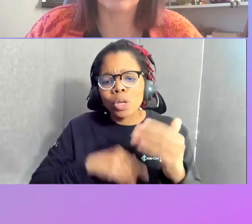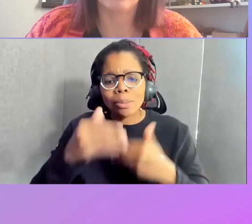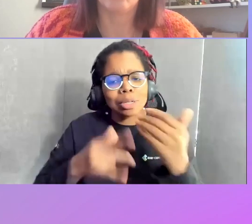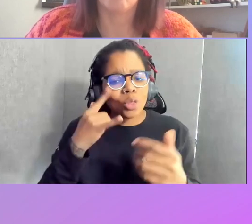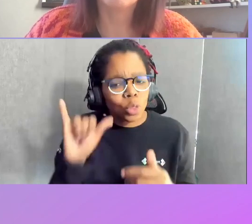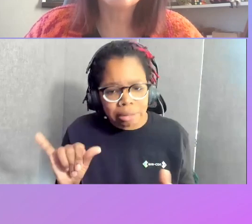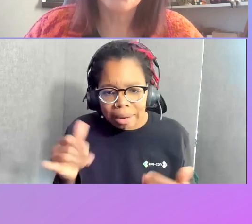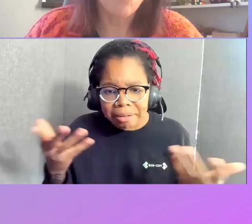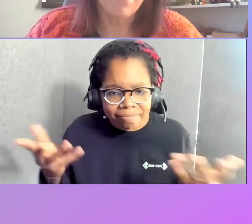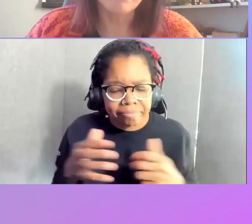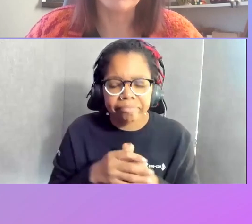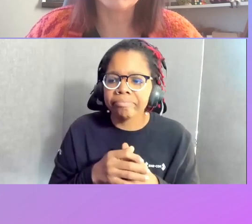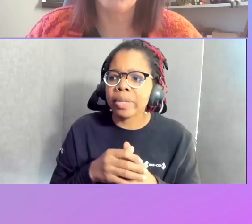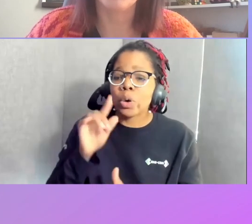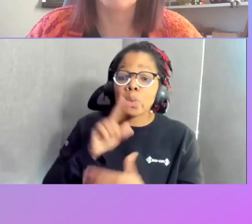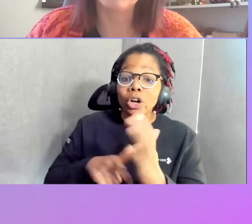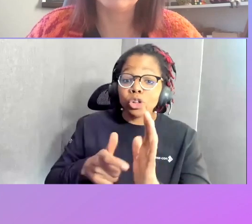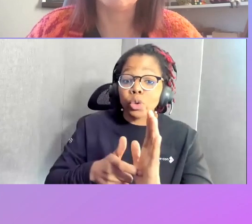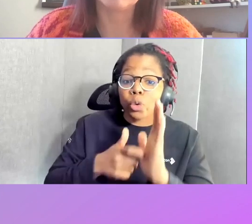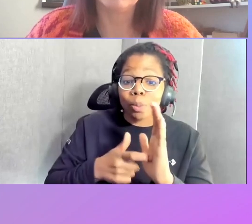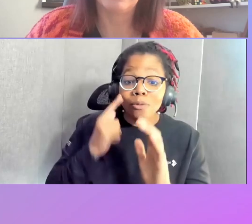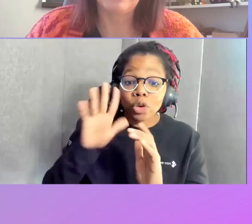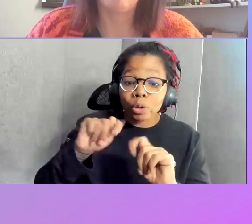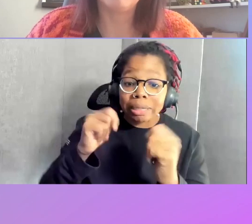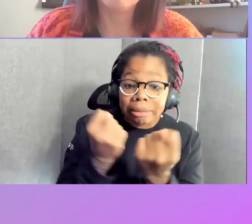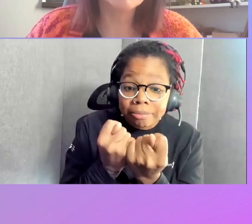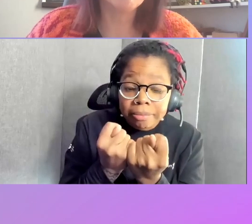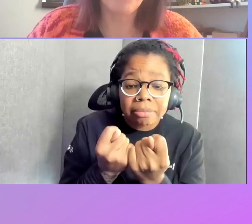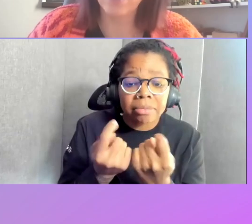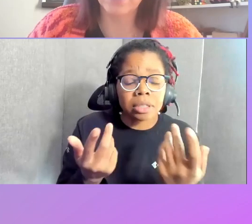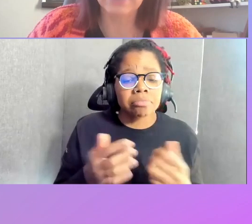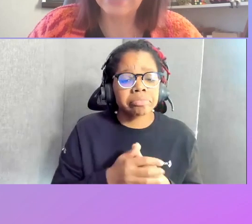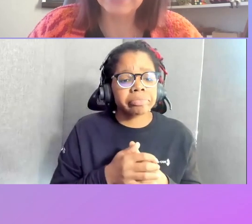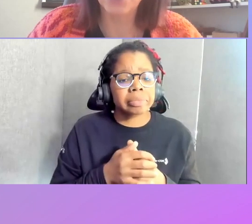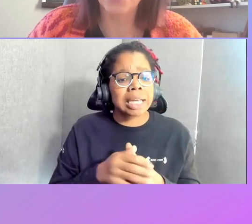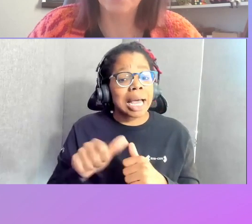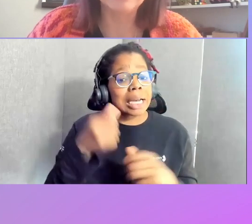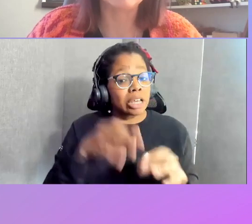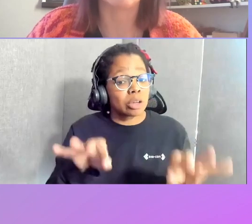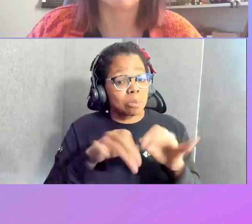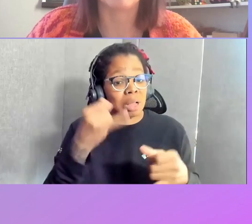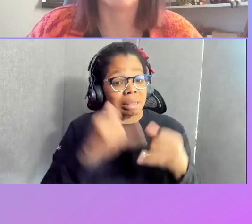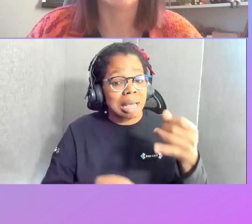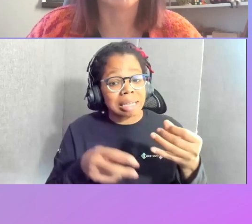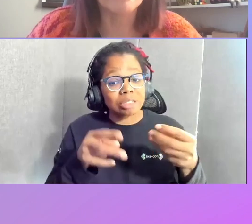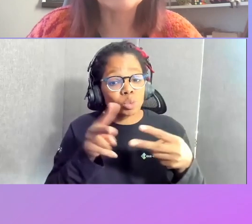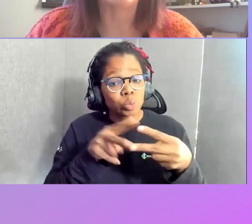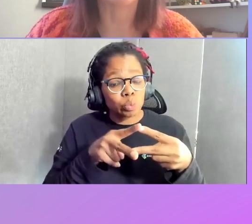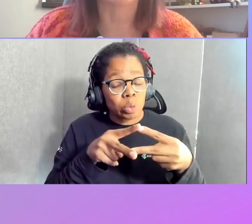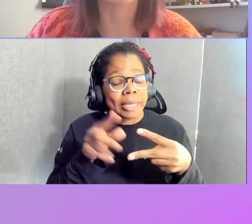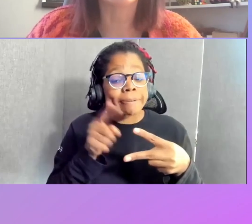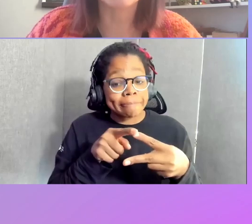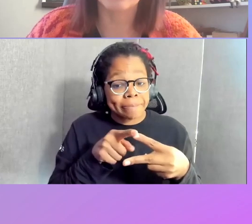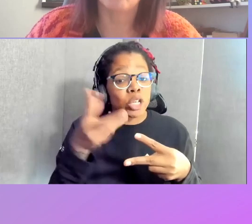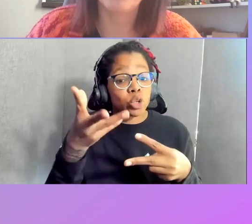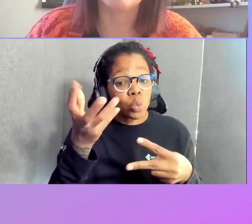looks like. What are the requirements for your teams? And then here's an important last two pieces of that. You want